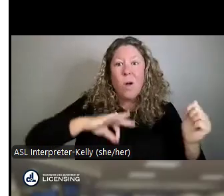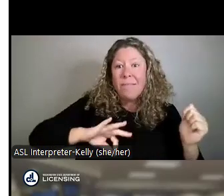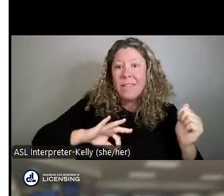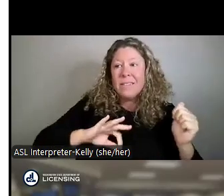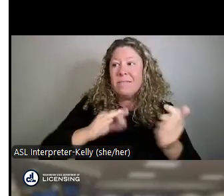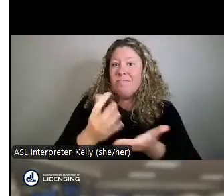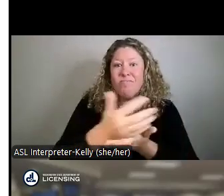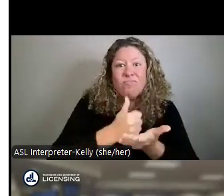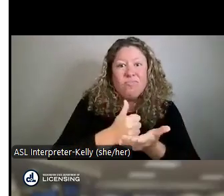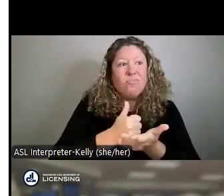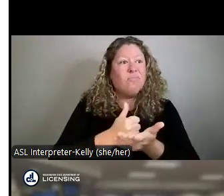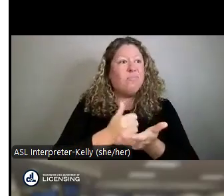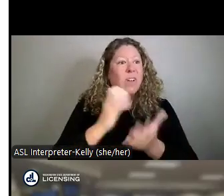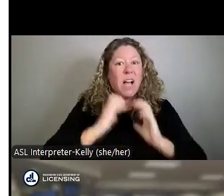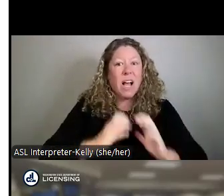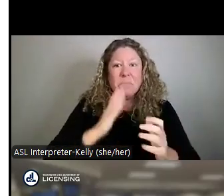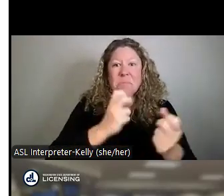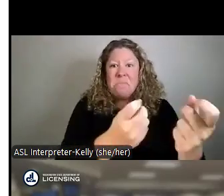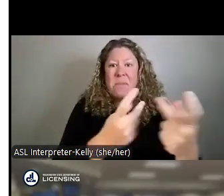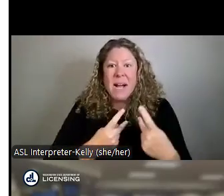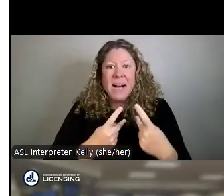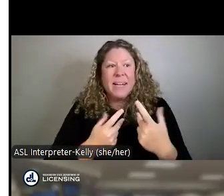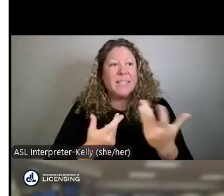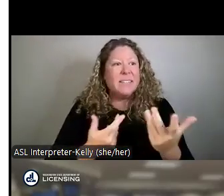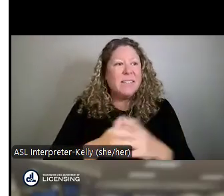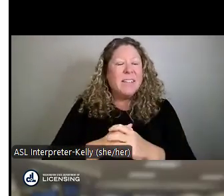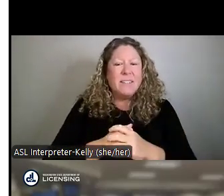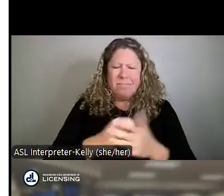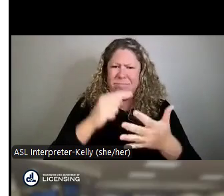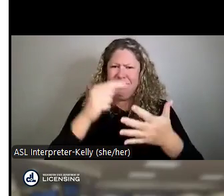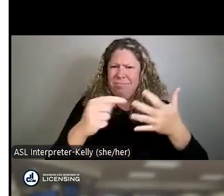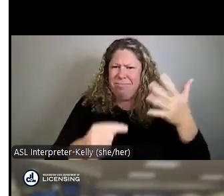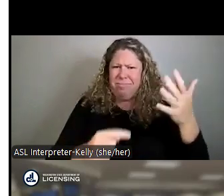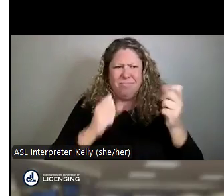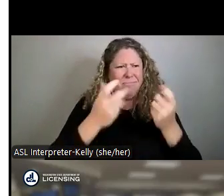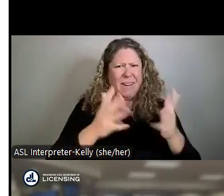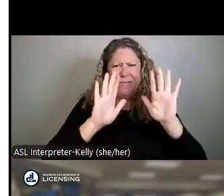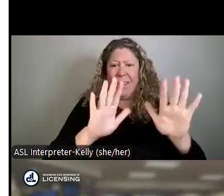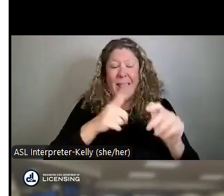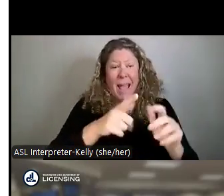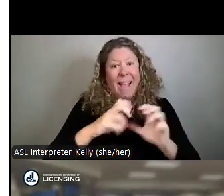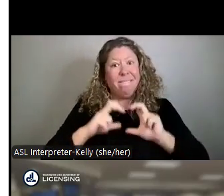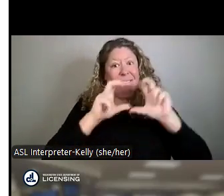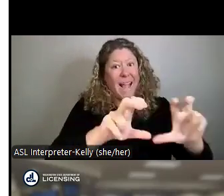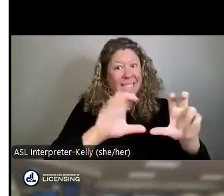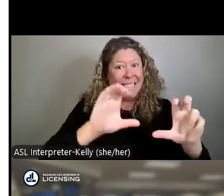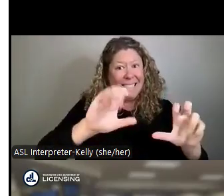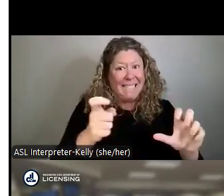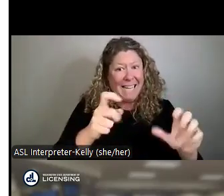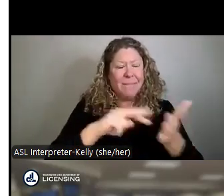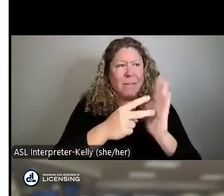customer churn, all these other really great for-profit benefits, and good for them. They're investing in CX, they should reap the